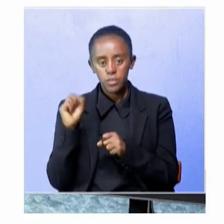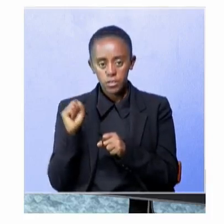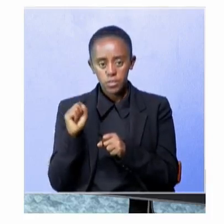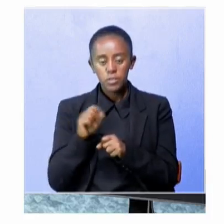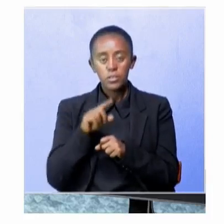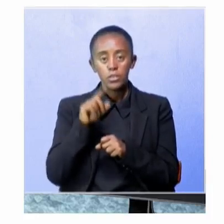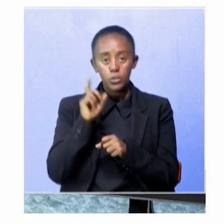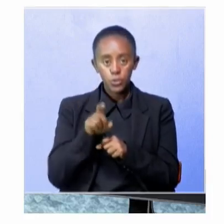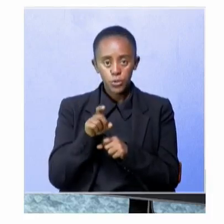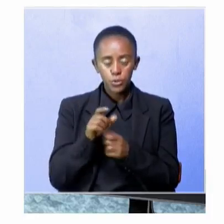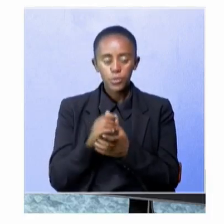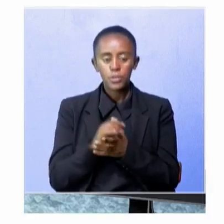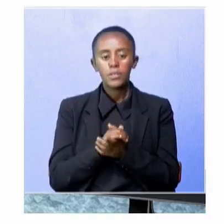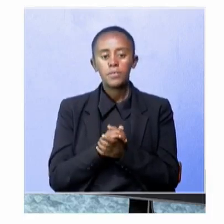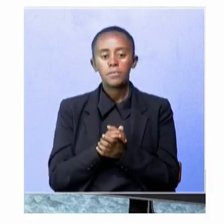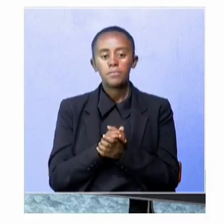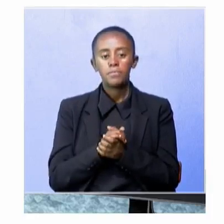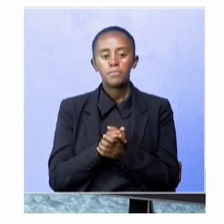should